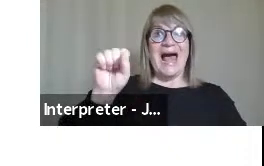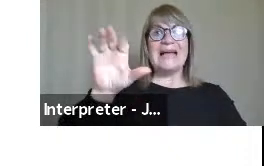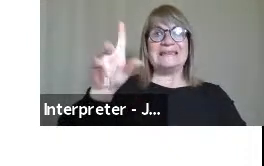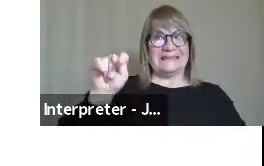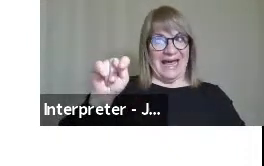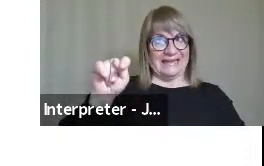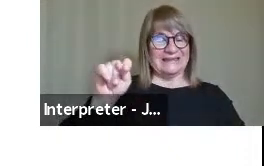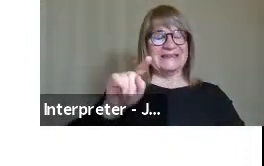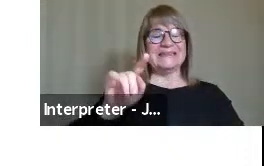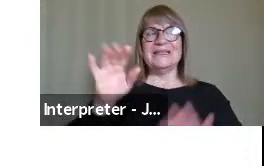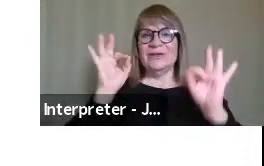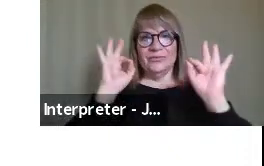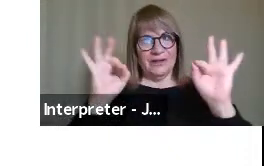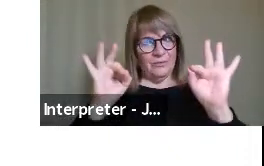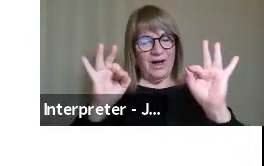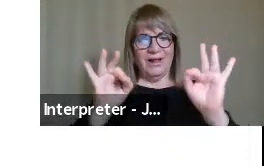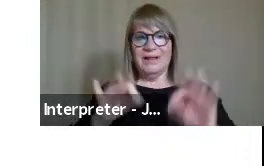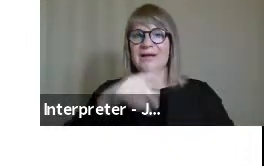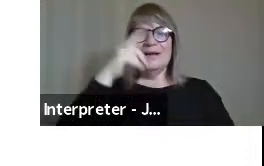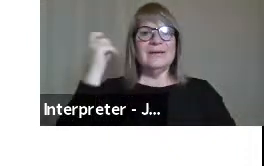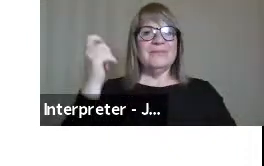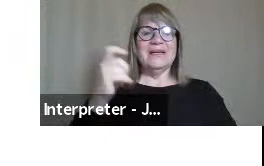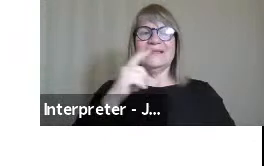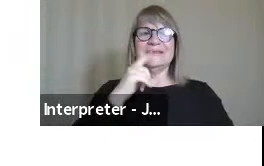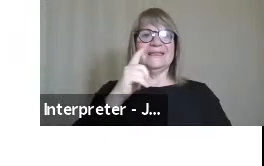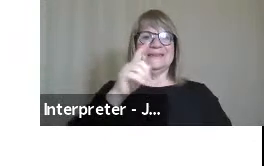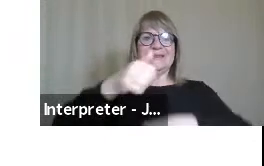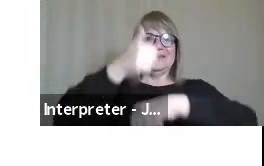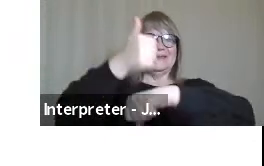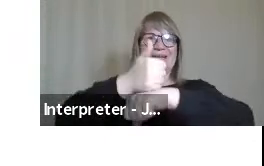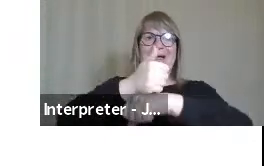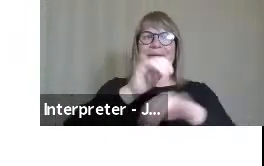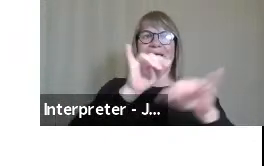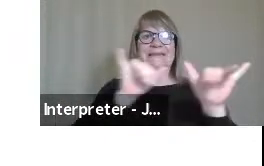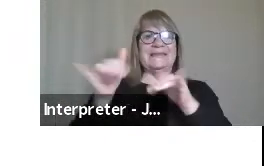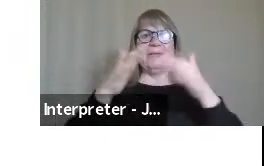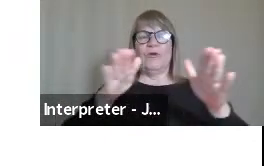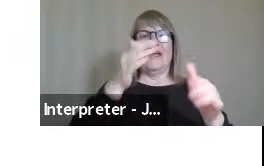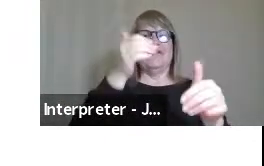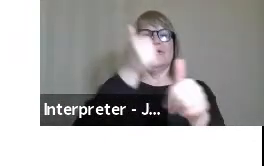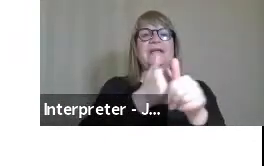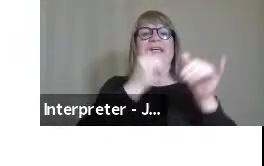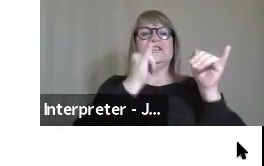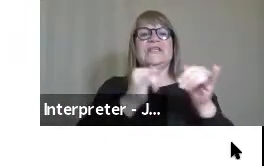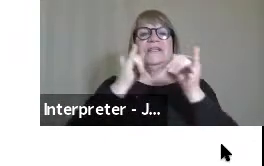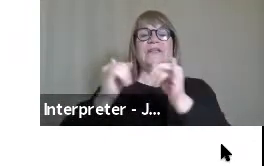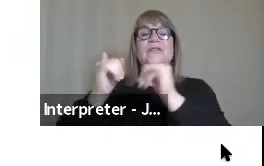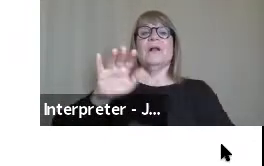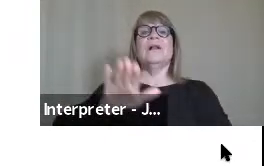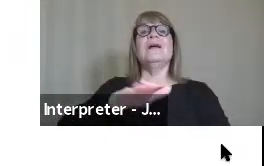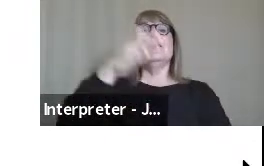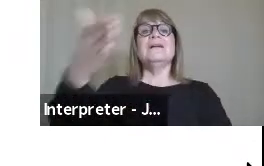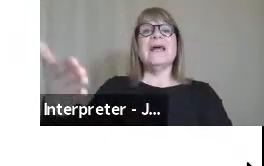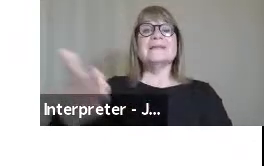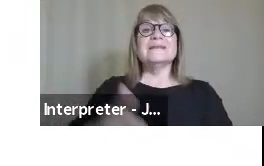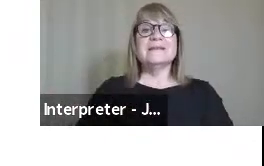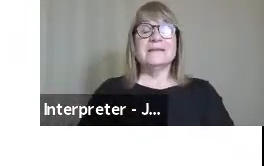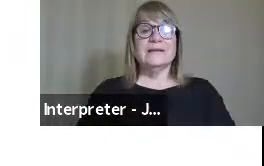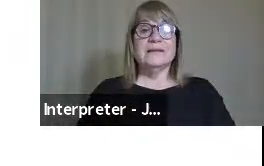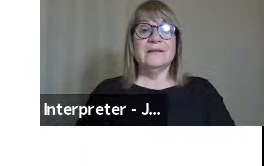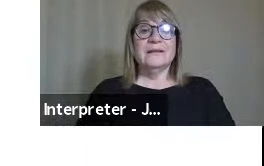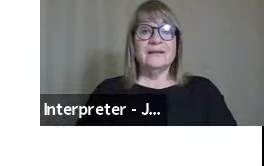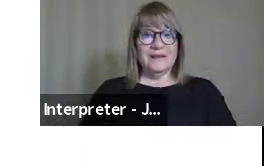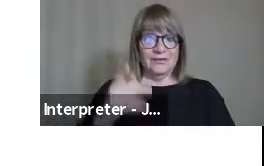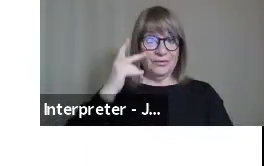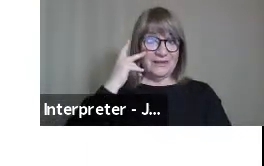collected in the exact same way for each person so if you go to the next slide you can see the process we used we